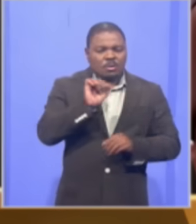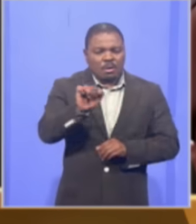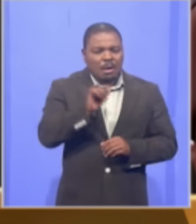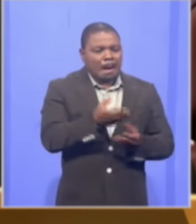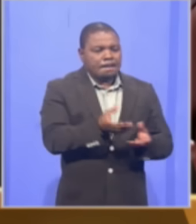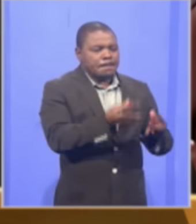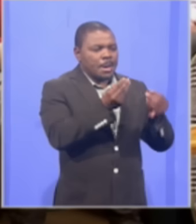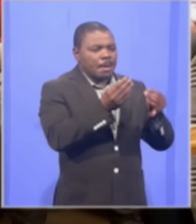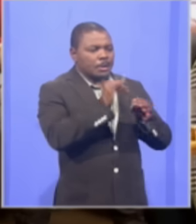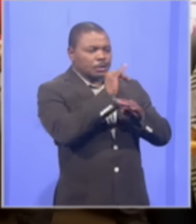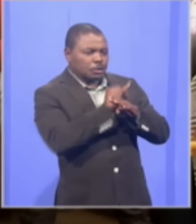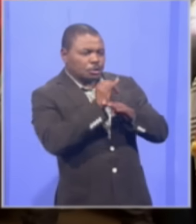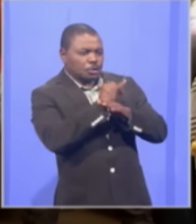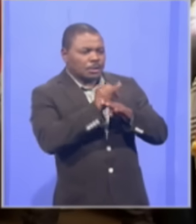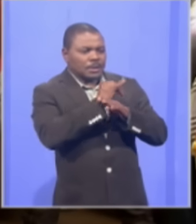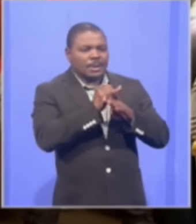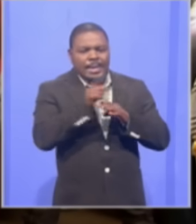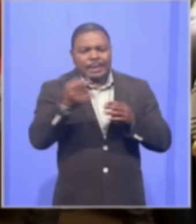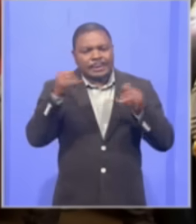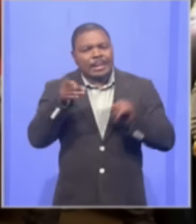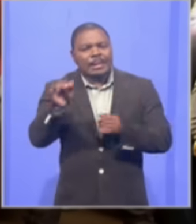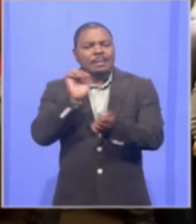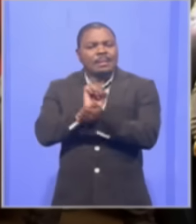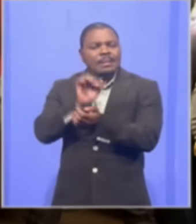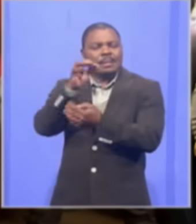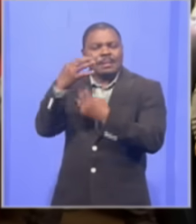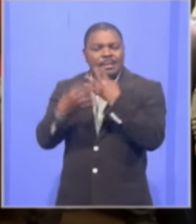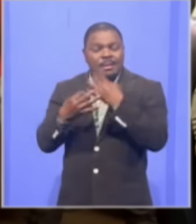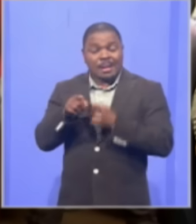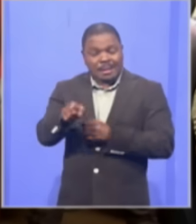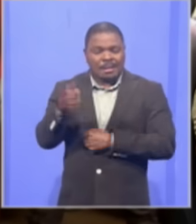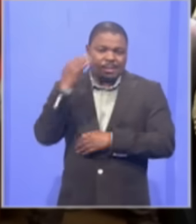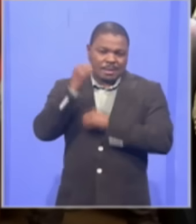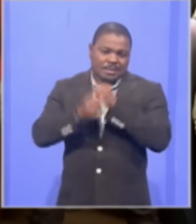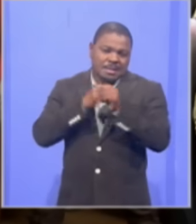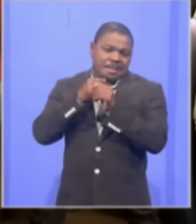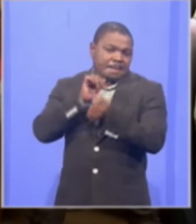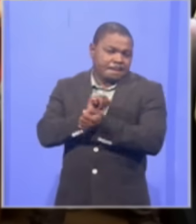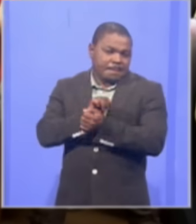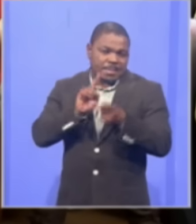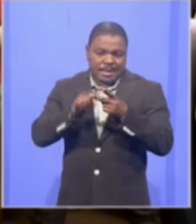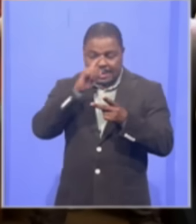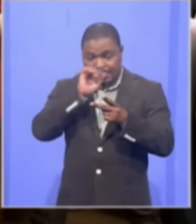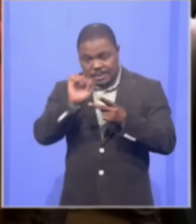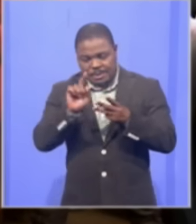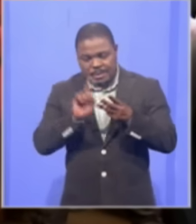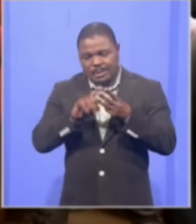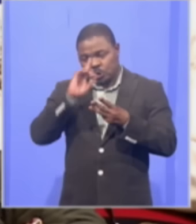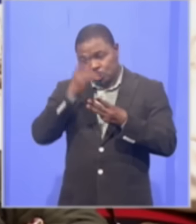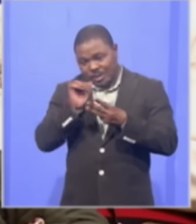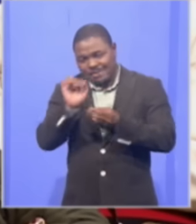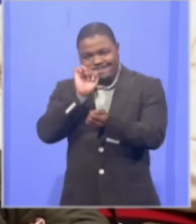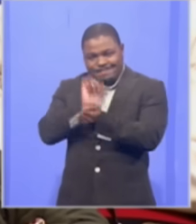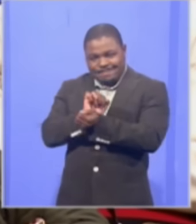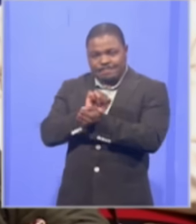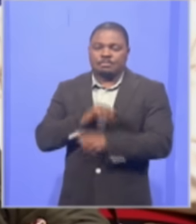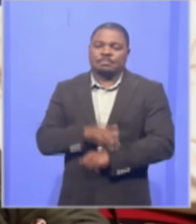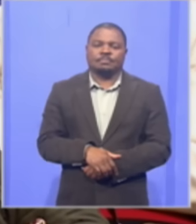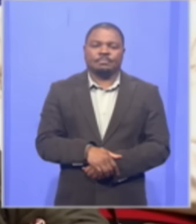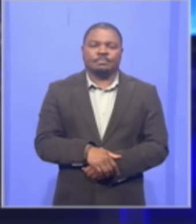bang hantse a le tjhankaneng. Kutumela o ile a tshwarwa ngohola mmoho le ausi wa hae le moradi wa hae.